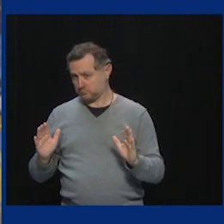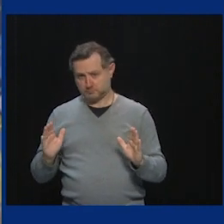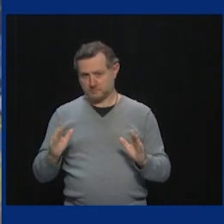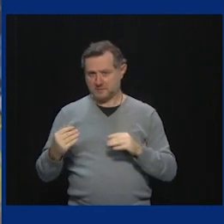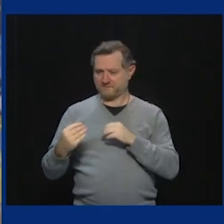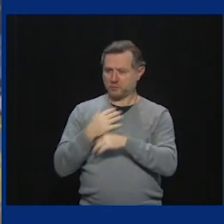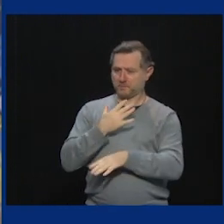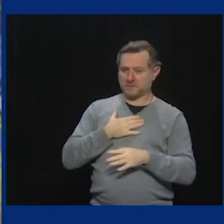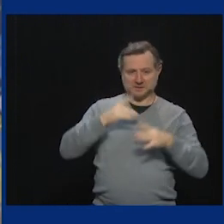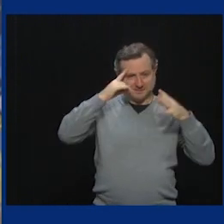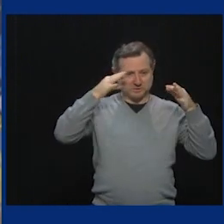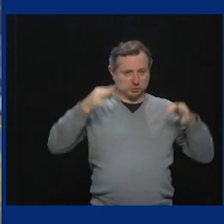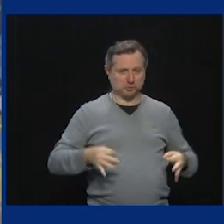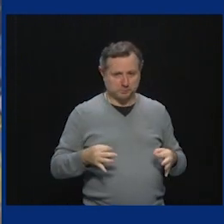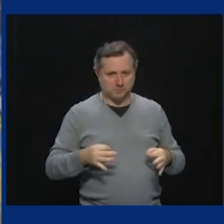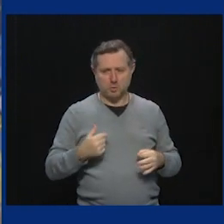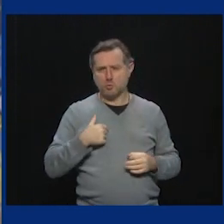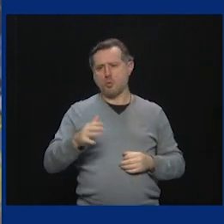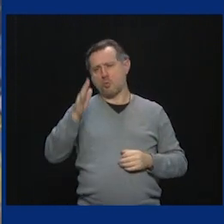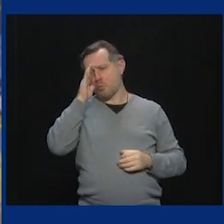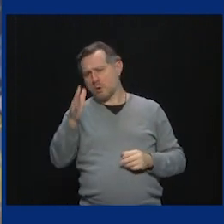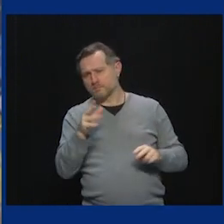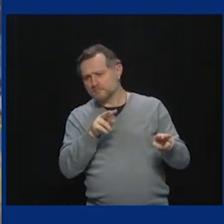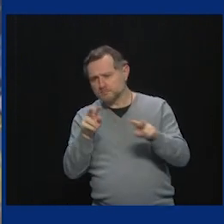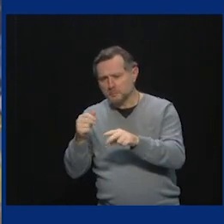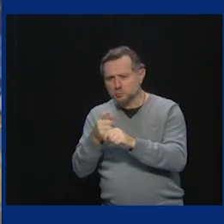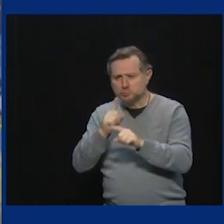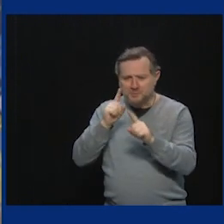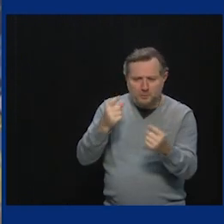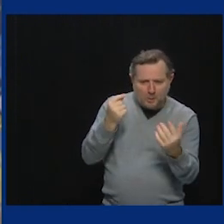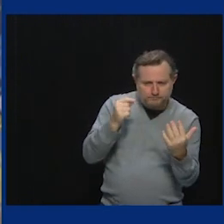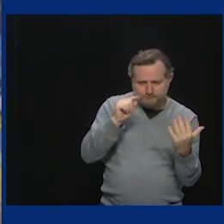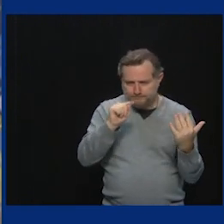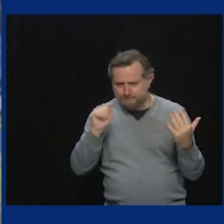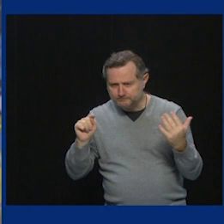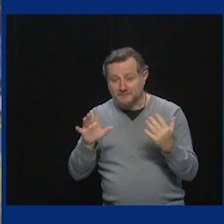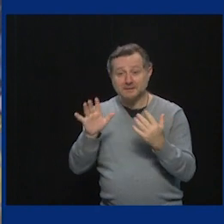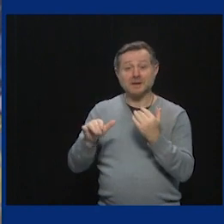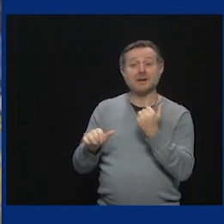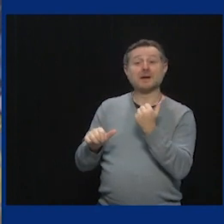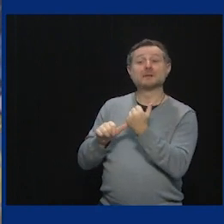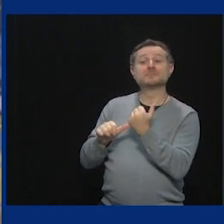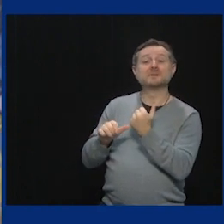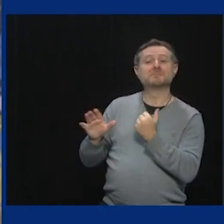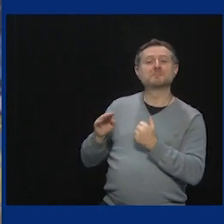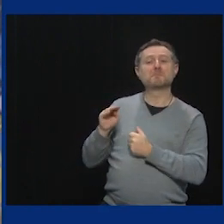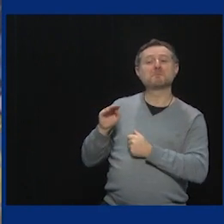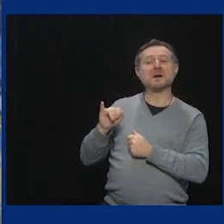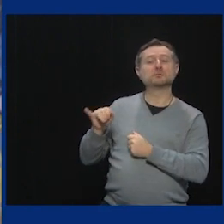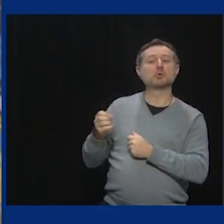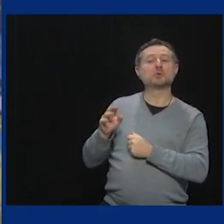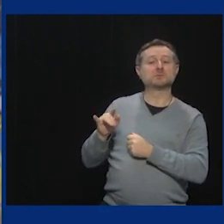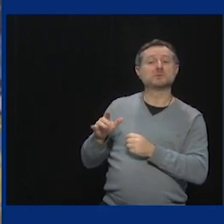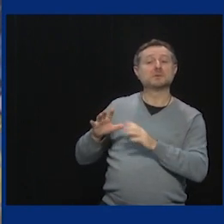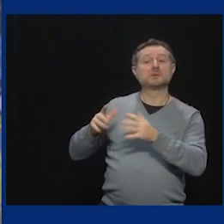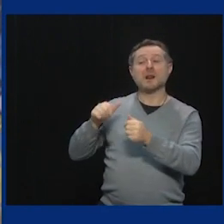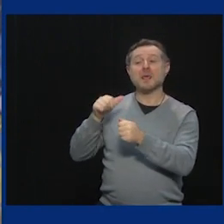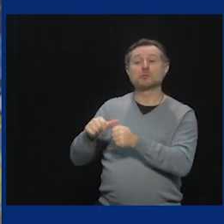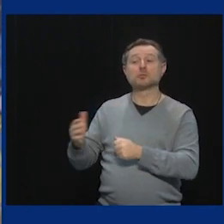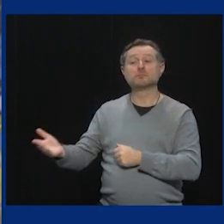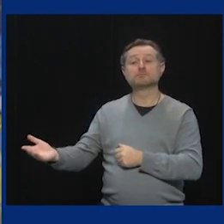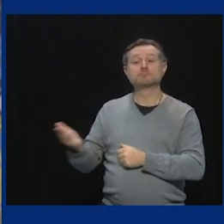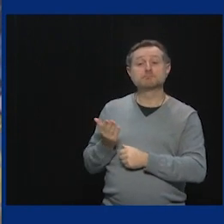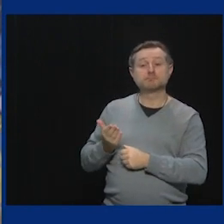I will be looking forward to responding to the Deputy Majority Leader's letter. It was signed by, I believe, 38